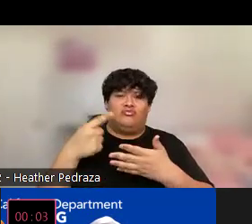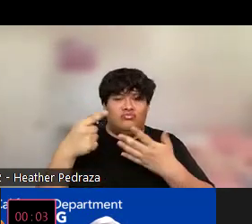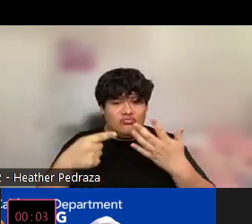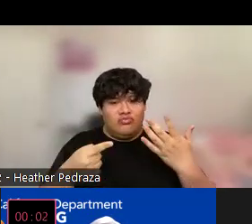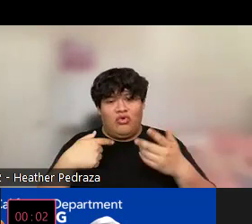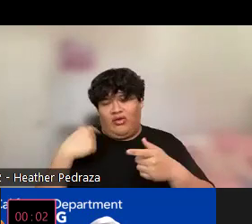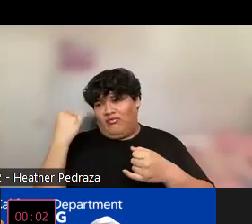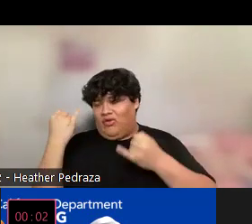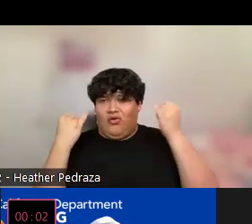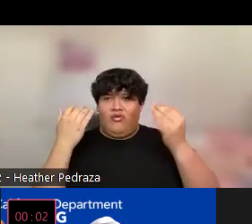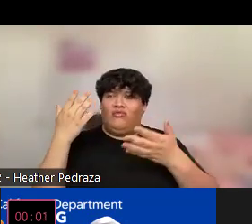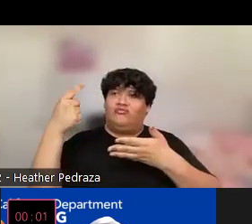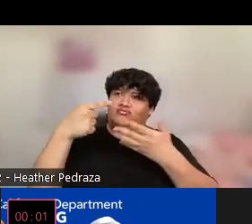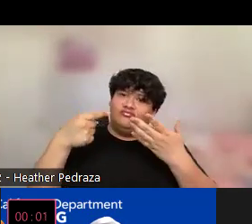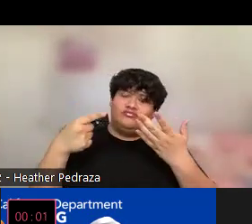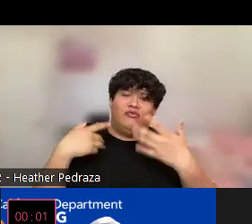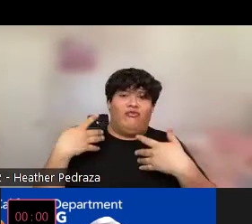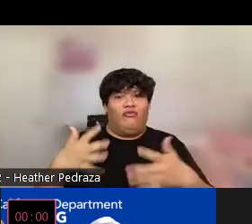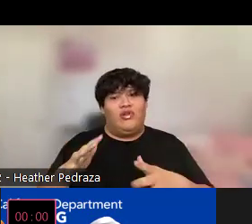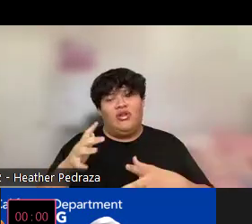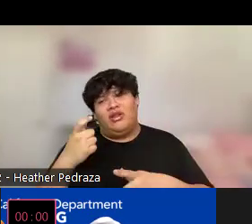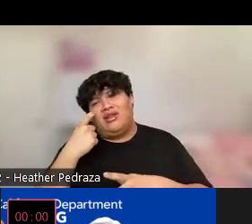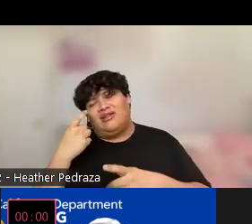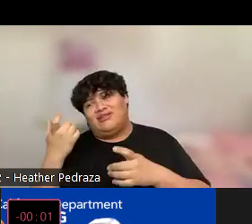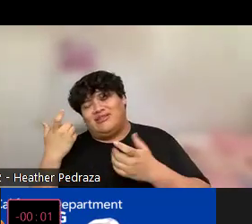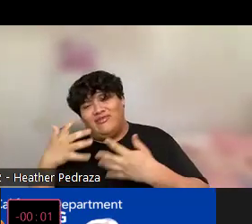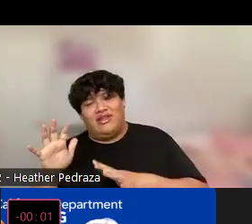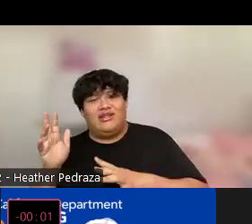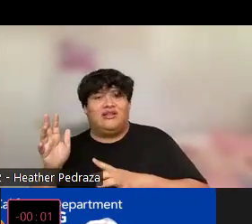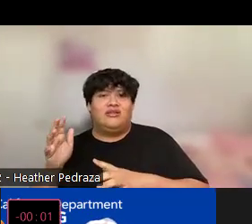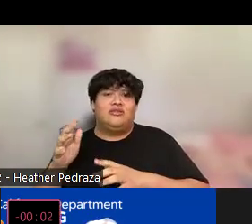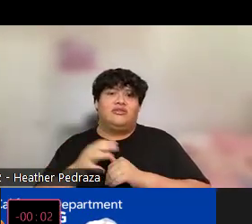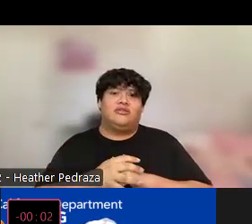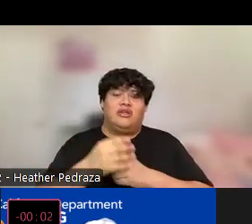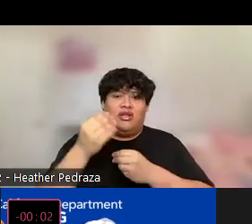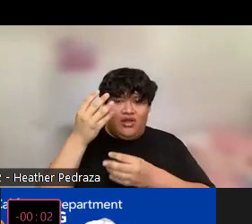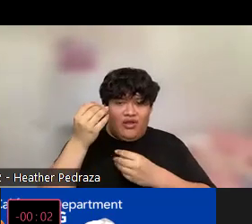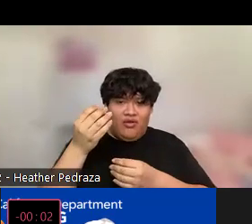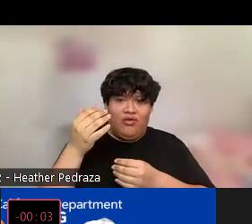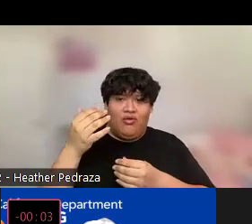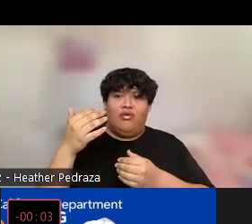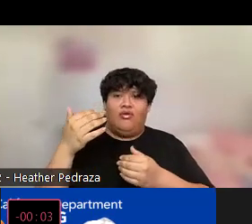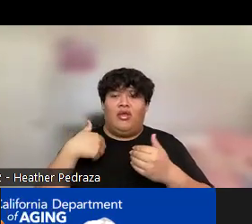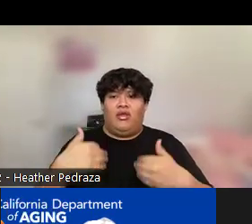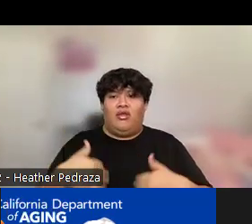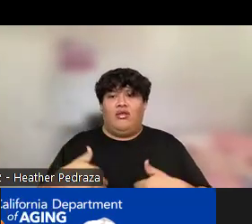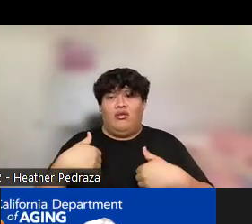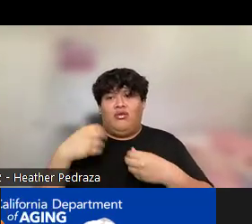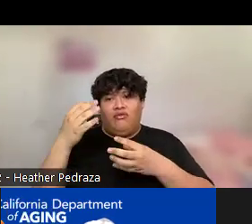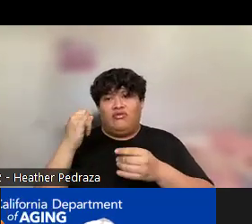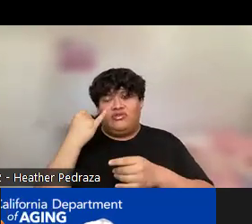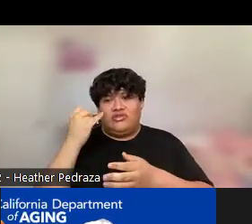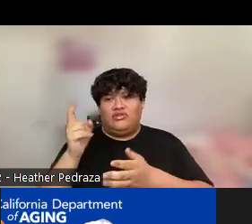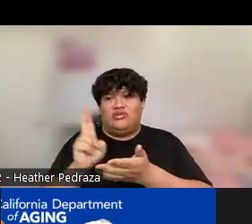can even imagine, including most recently my health information being sold to a third